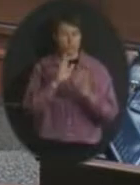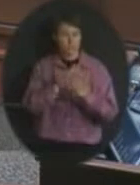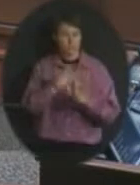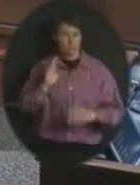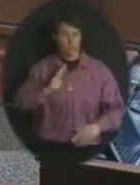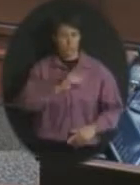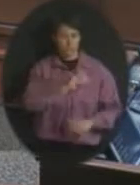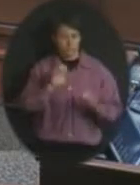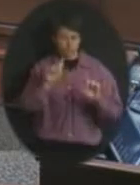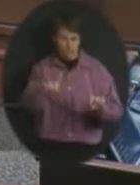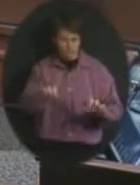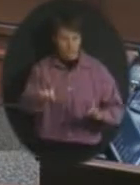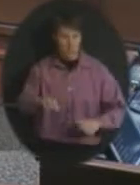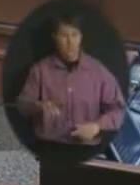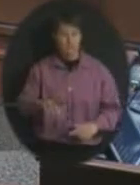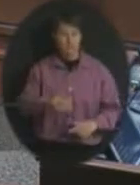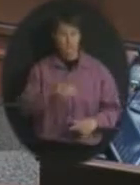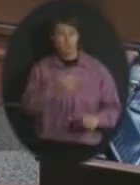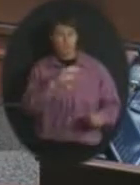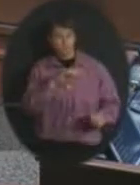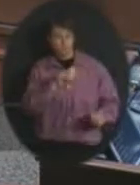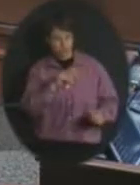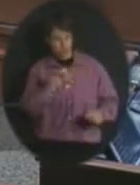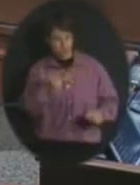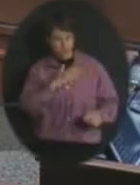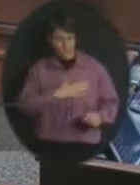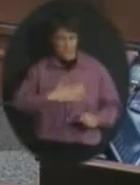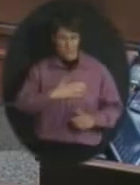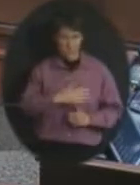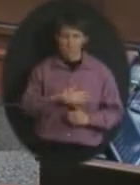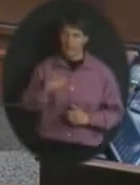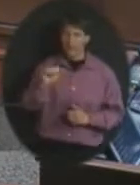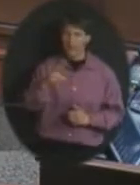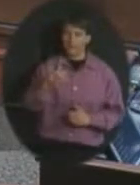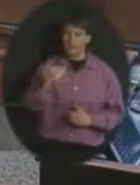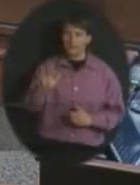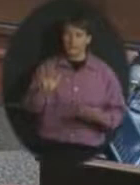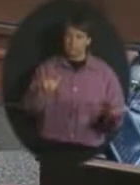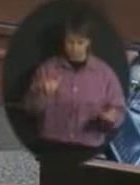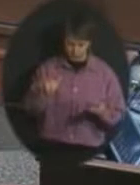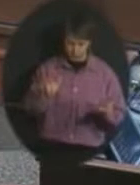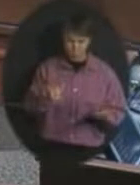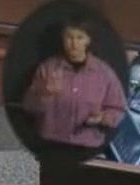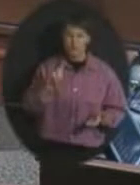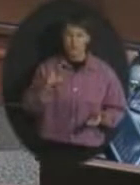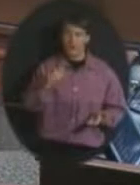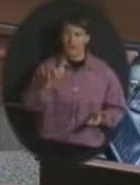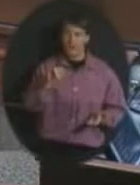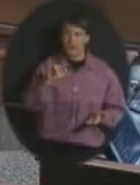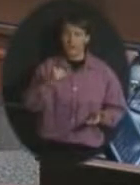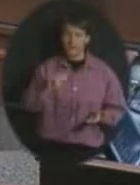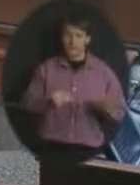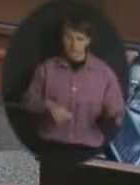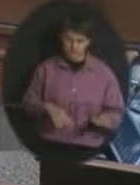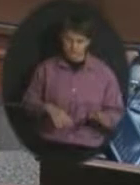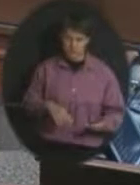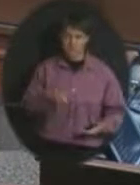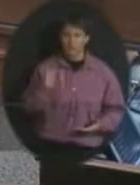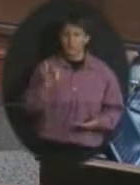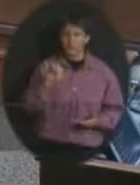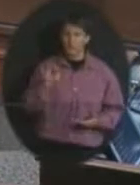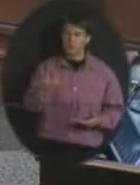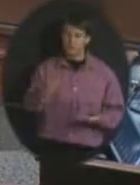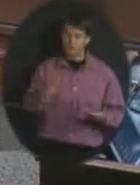Education. Ms. Hibbs, would you call the roll, please? Yes. Ms. Ashley? Here. Dr. Daniels? Here. Mrs.